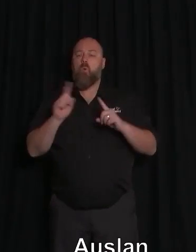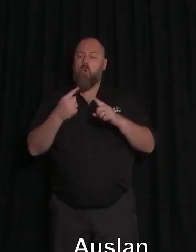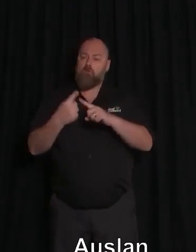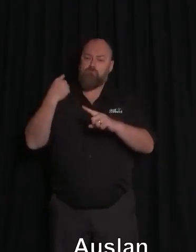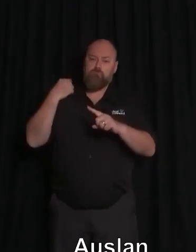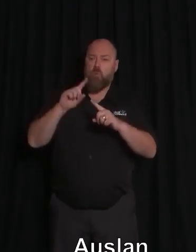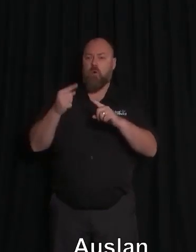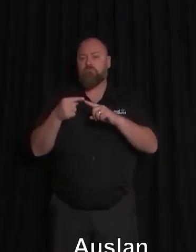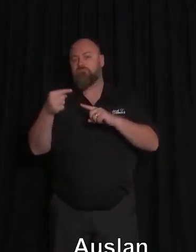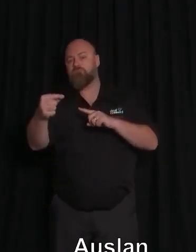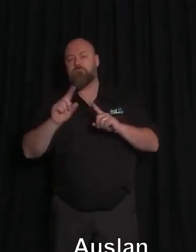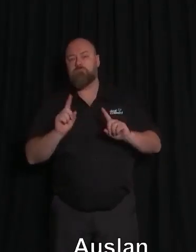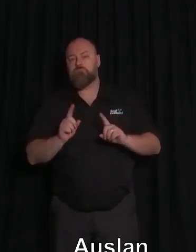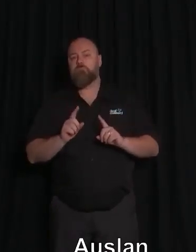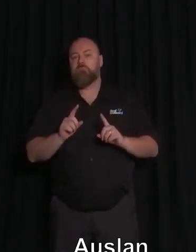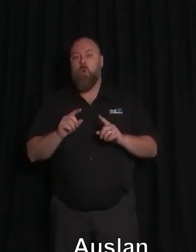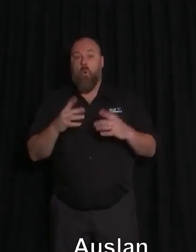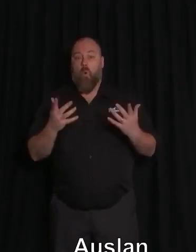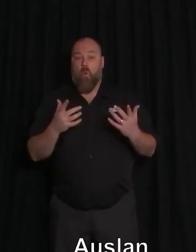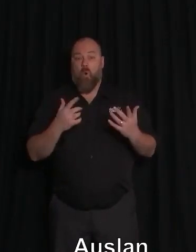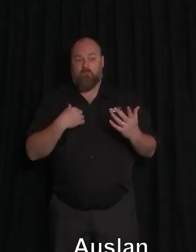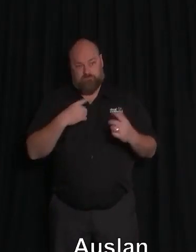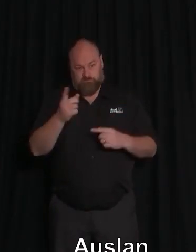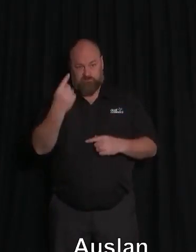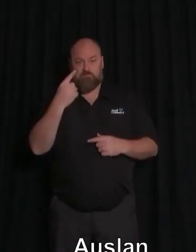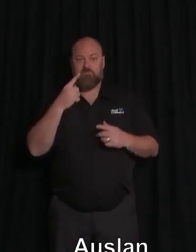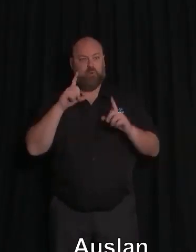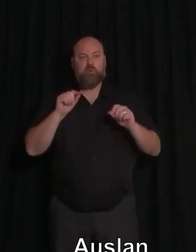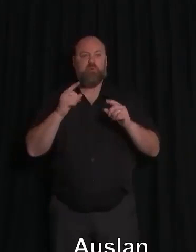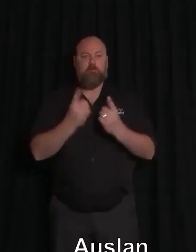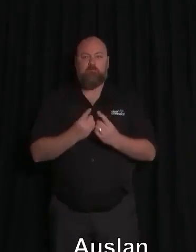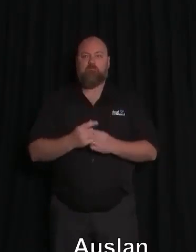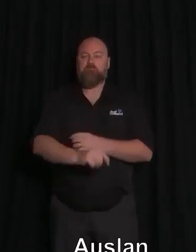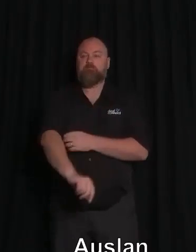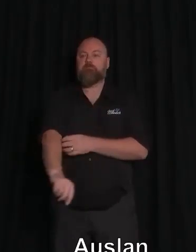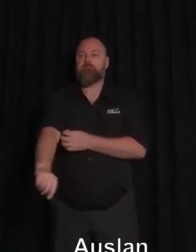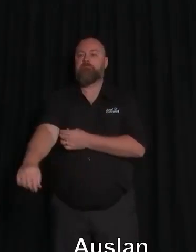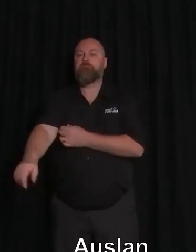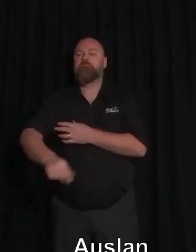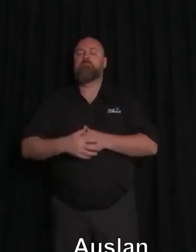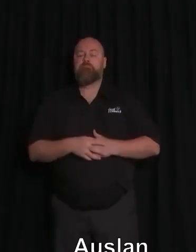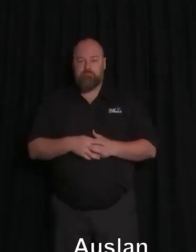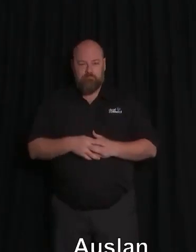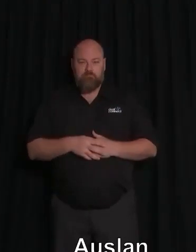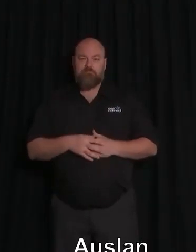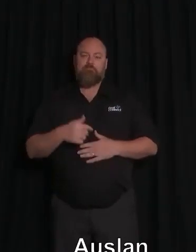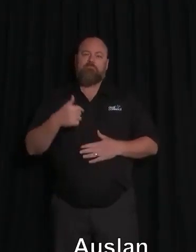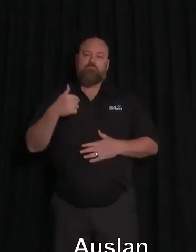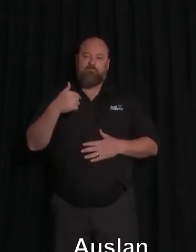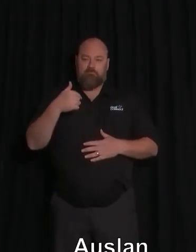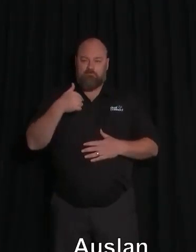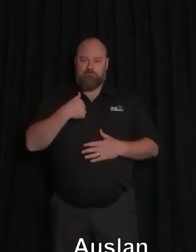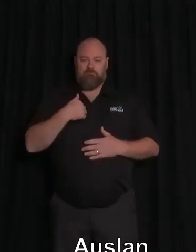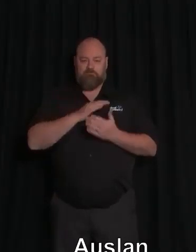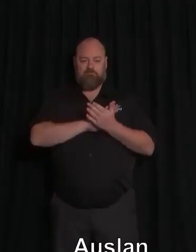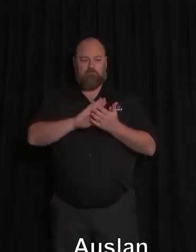to go, or a call to action. Crystal? Yeah, I think I just want to leave by quoting Heike. Heike is